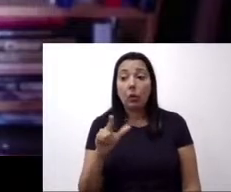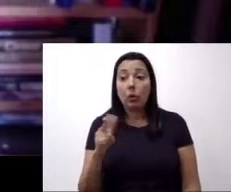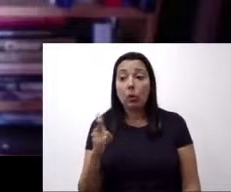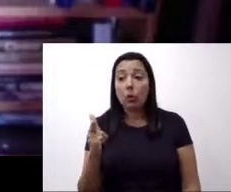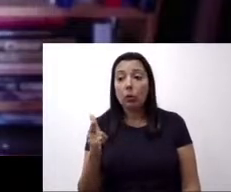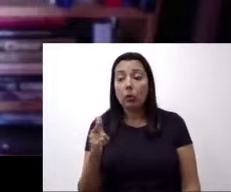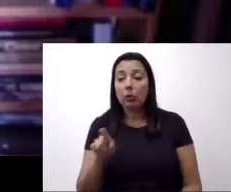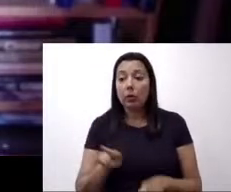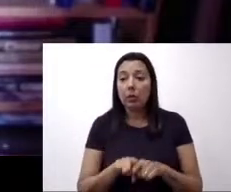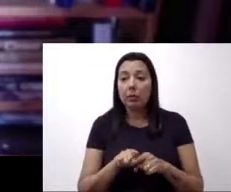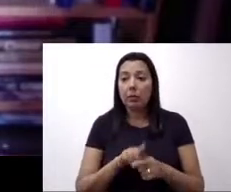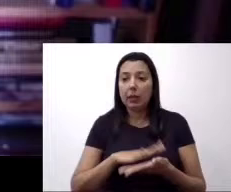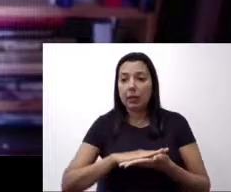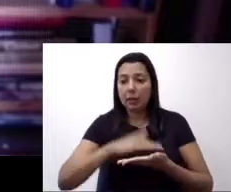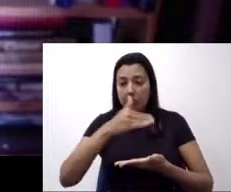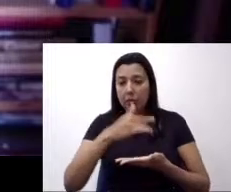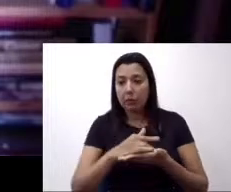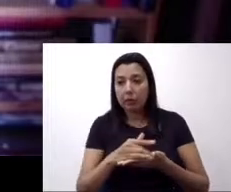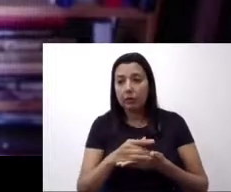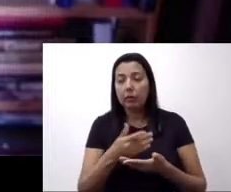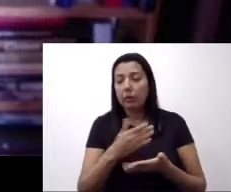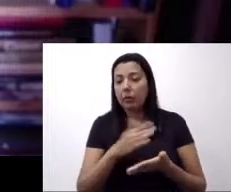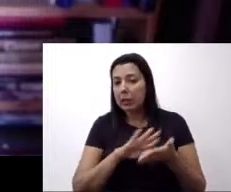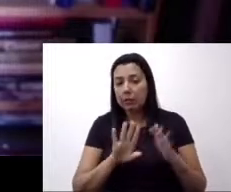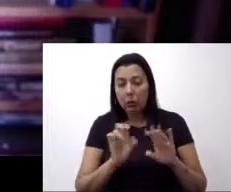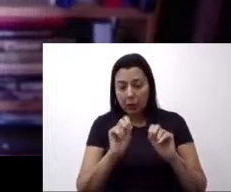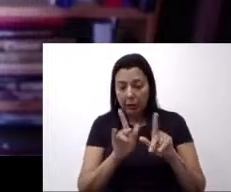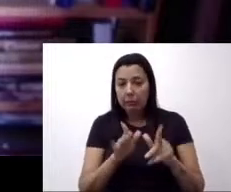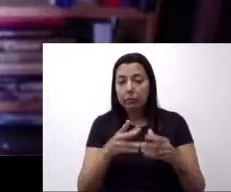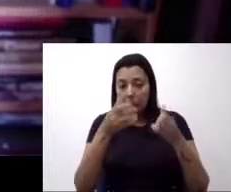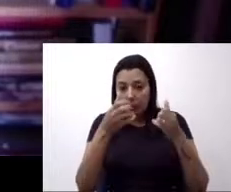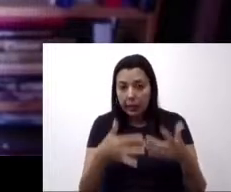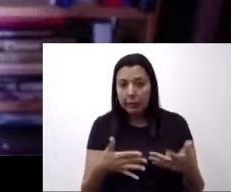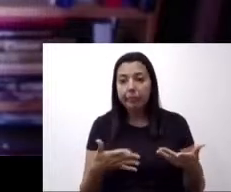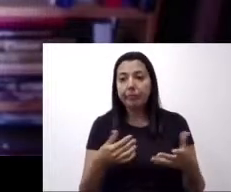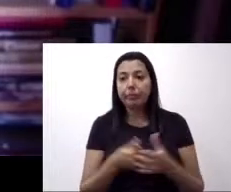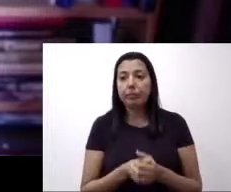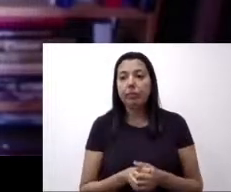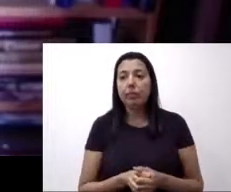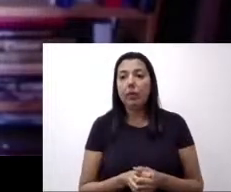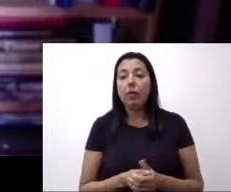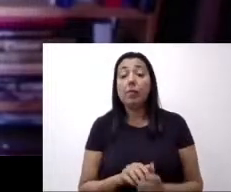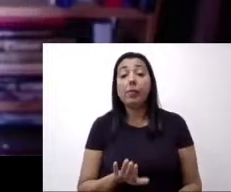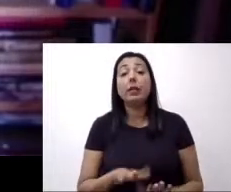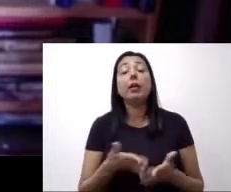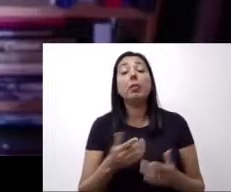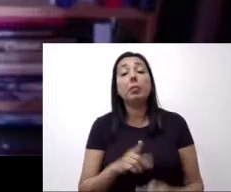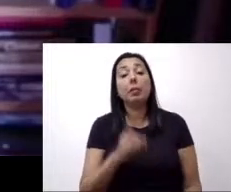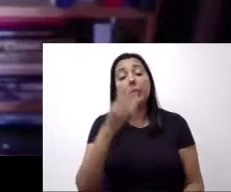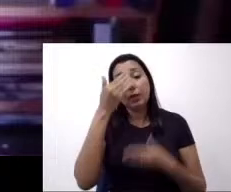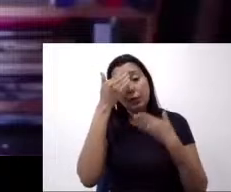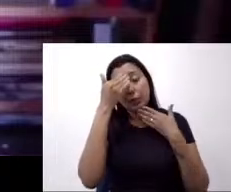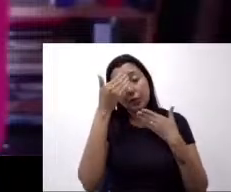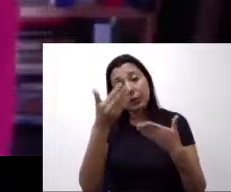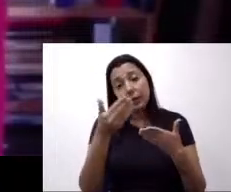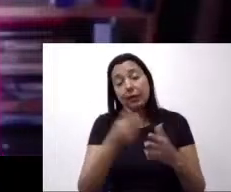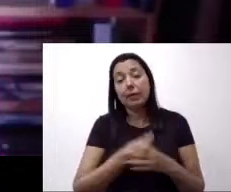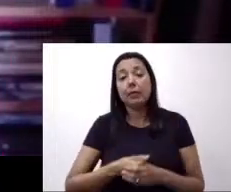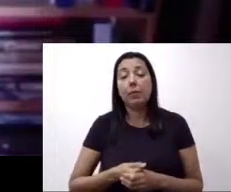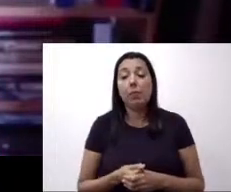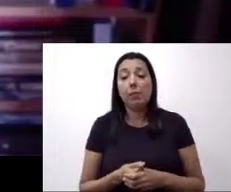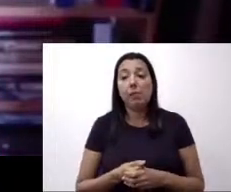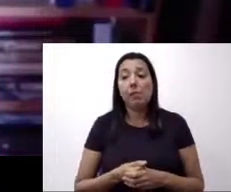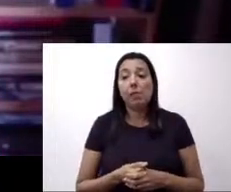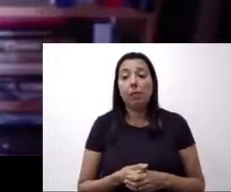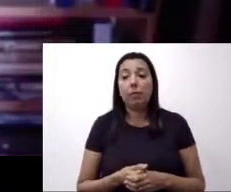will make without. So, first of all, many thanks to Osmany and Patrick for organizing this webinar,